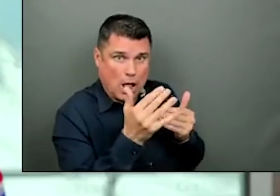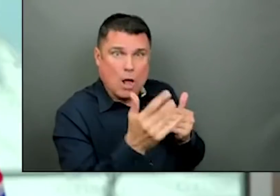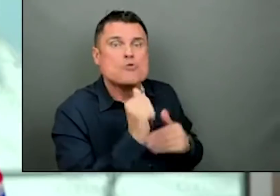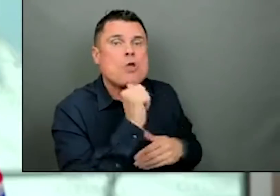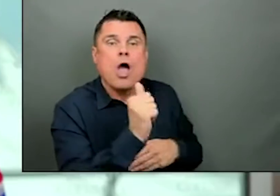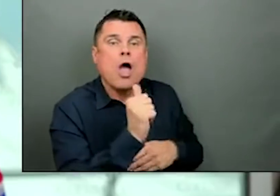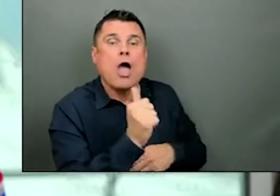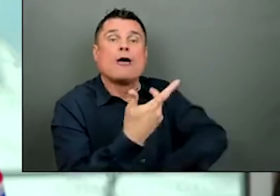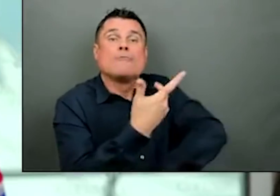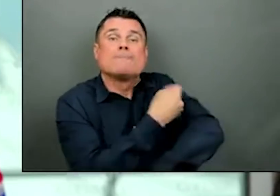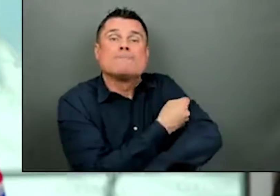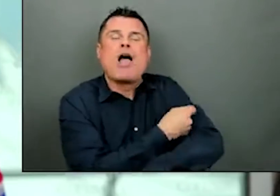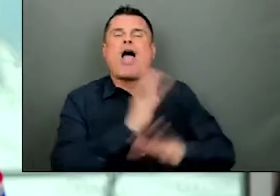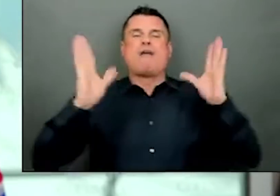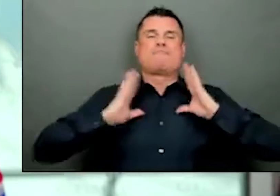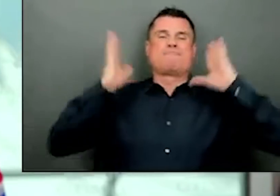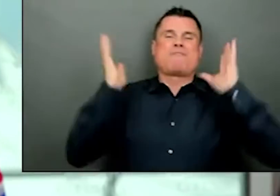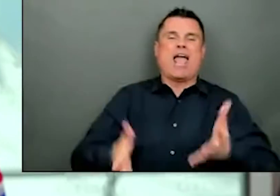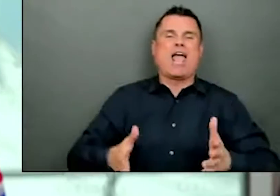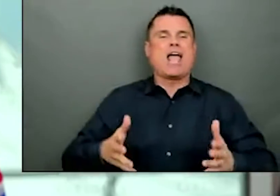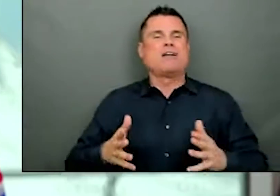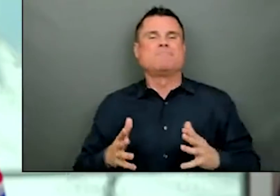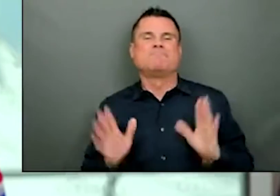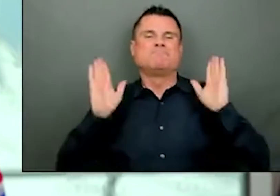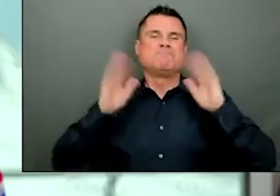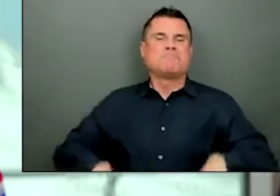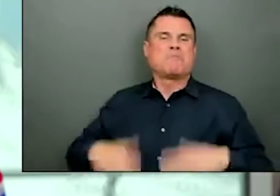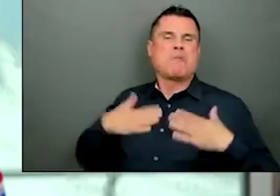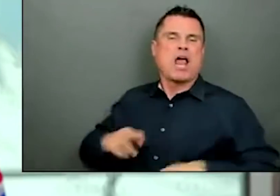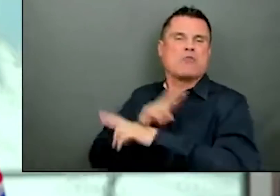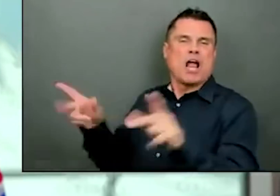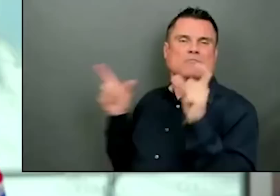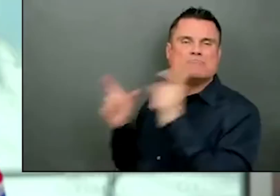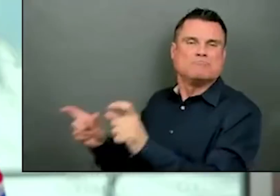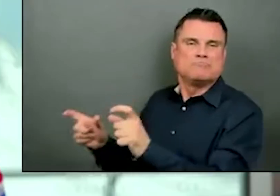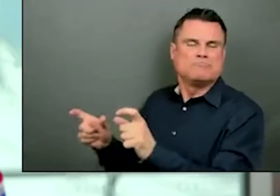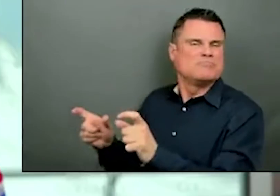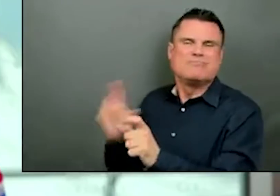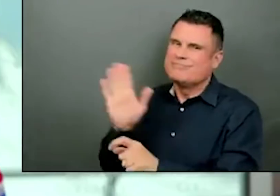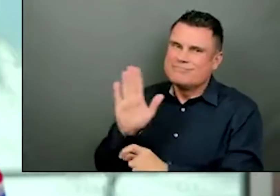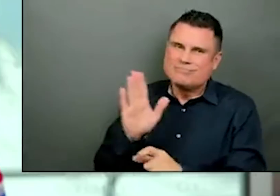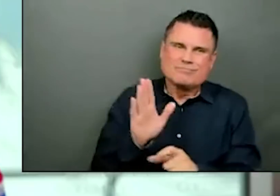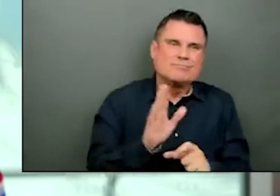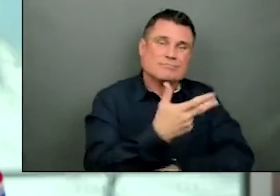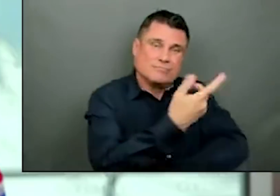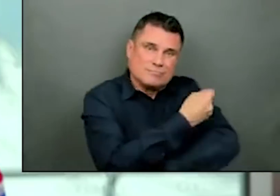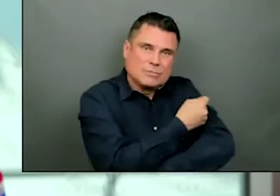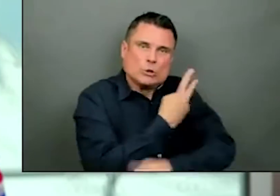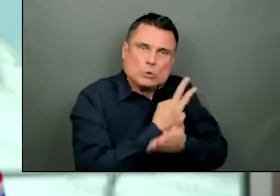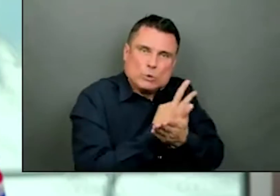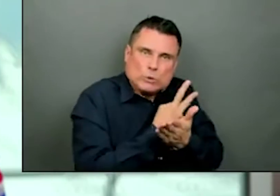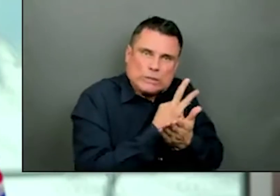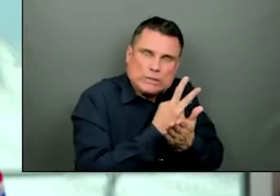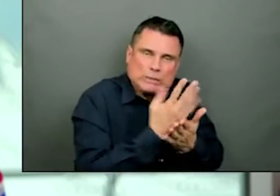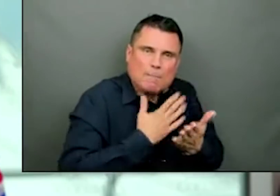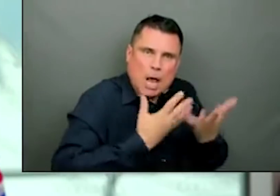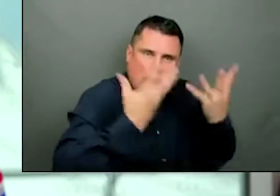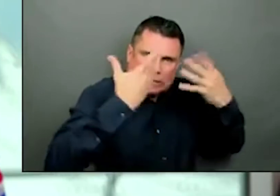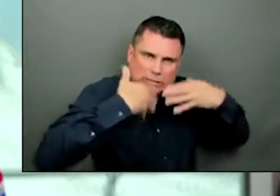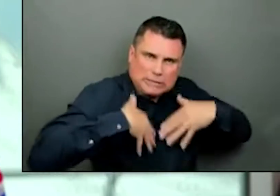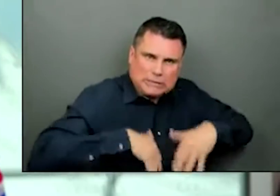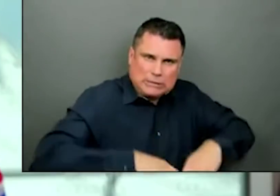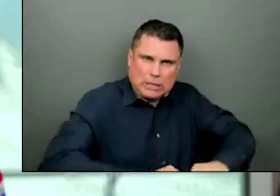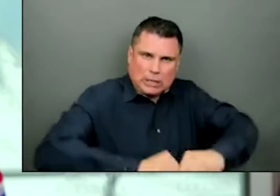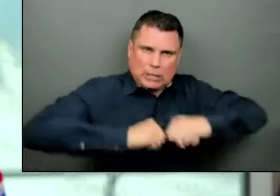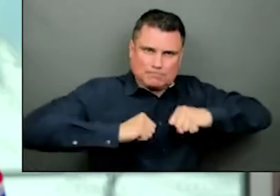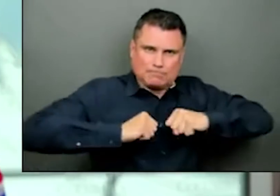though, even after that single dose, within that shorter period of time, as our body's developing the immune response,